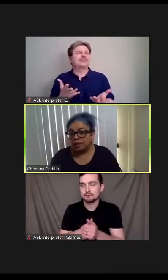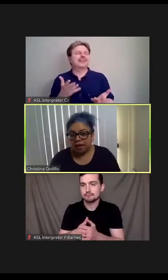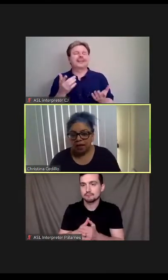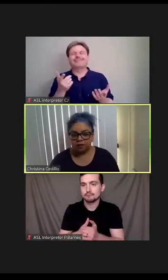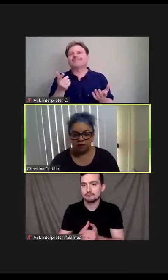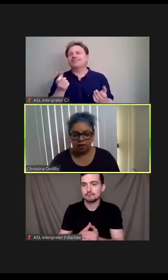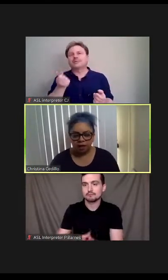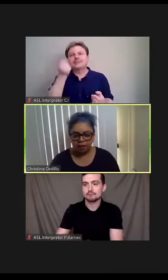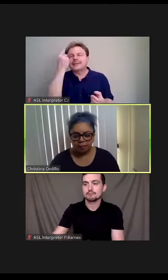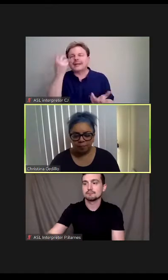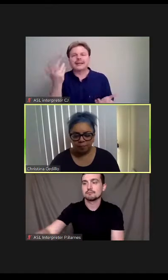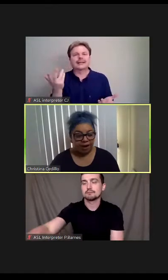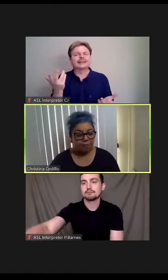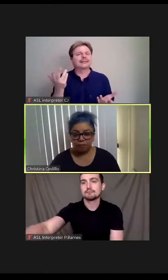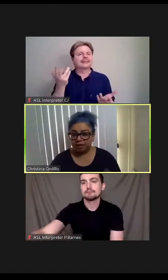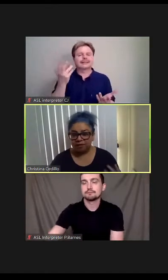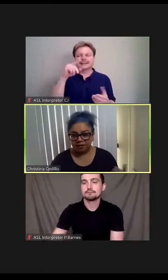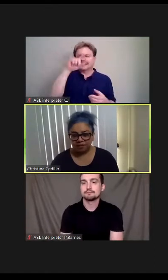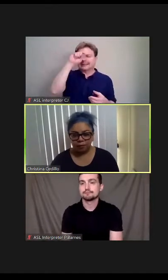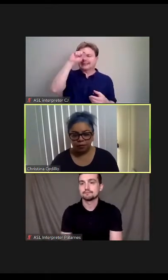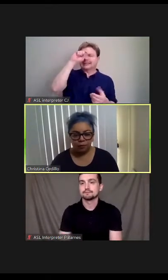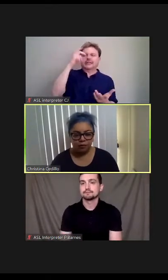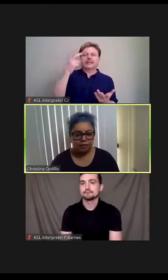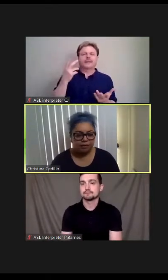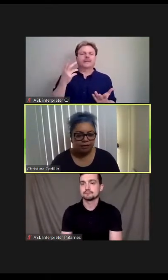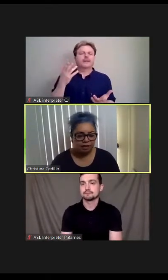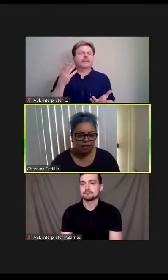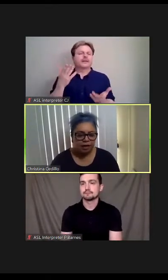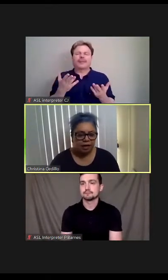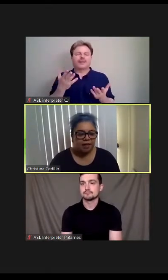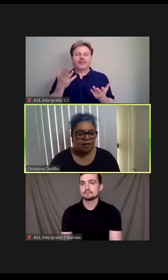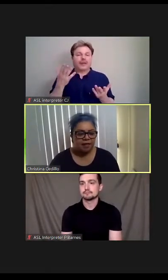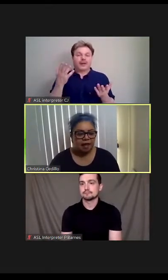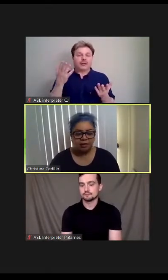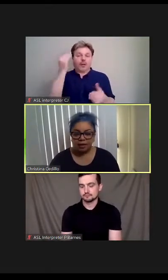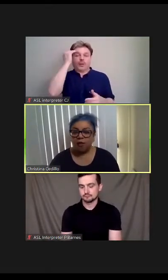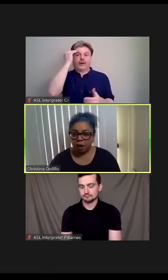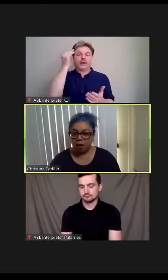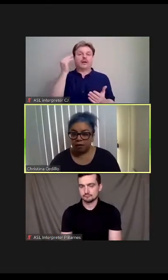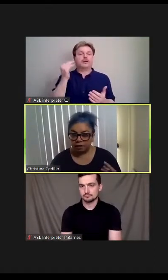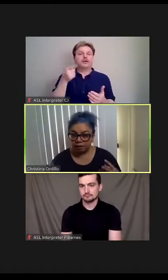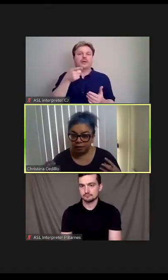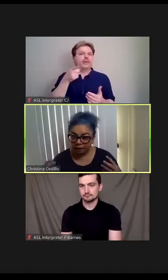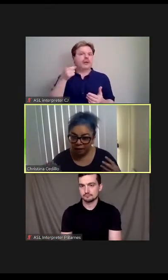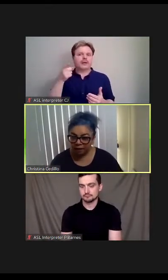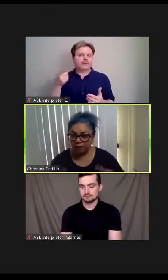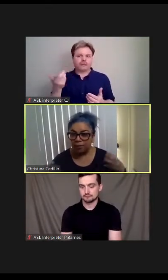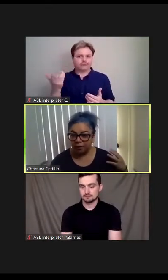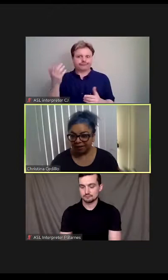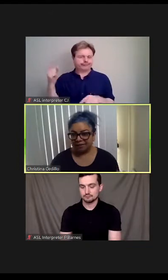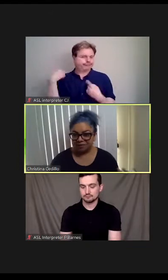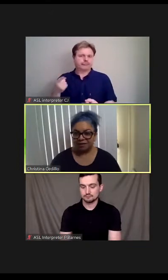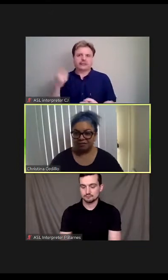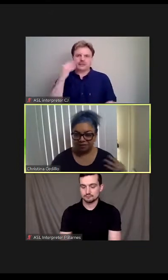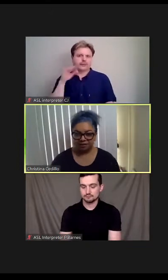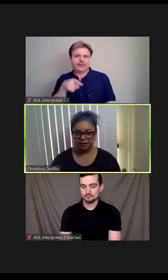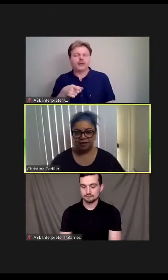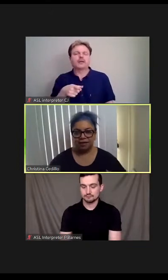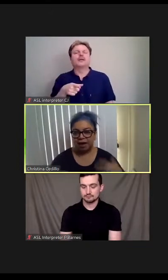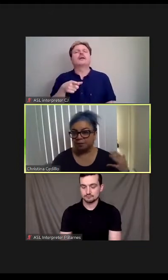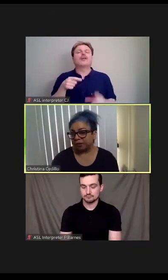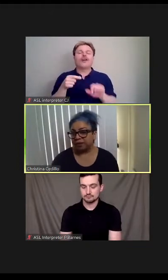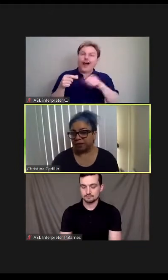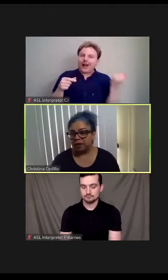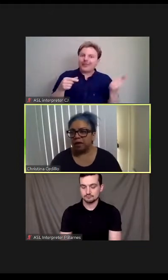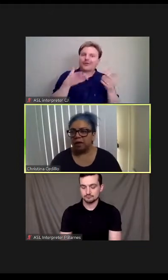don't realize, perhaps because they've never experienced it, that there are other ways of